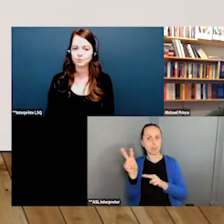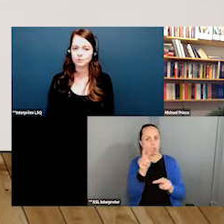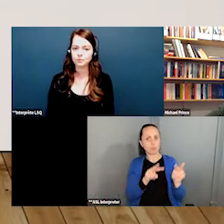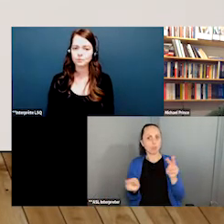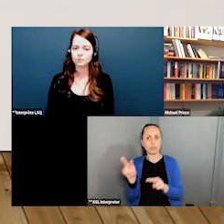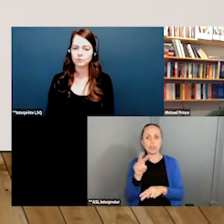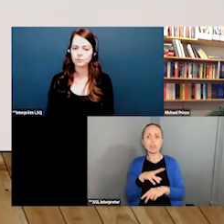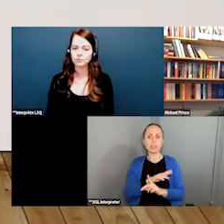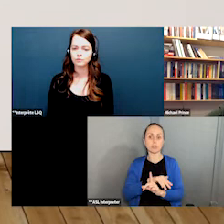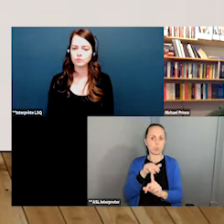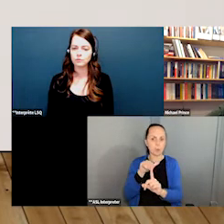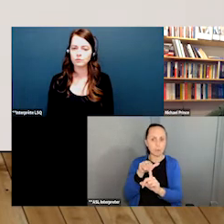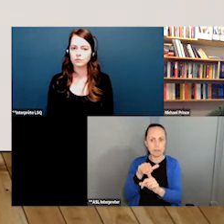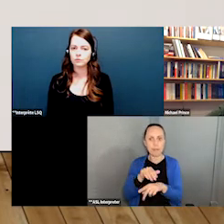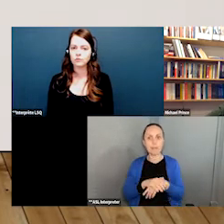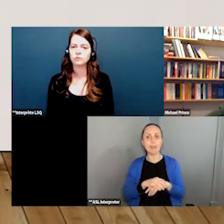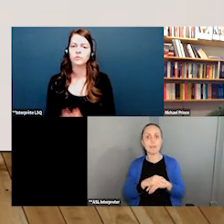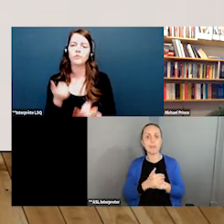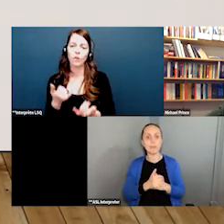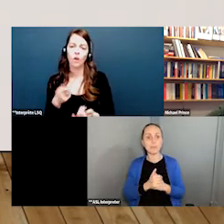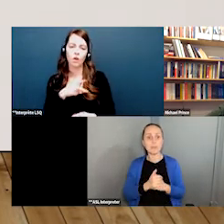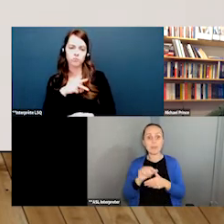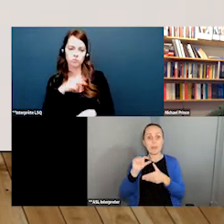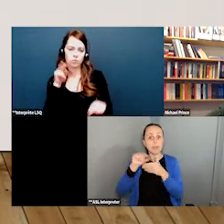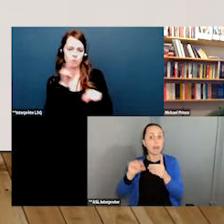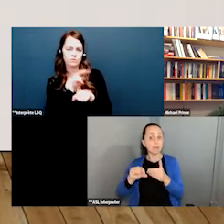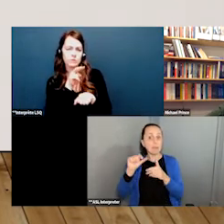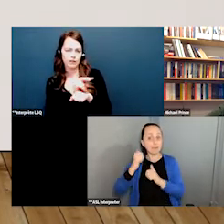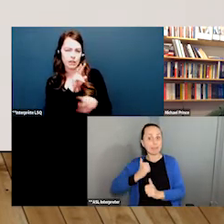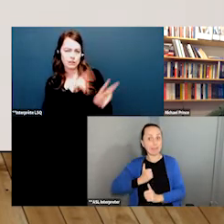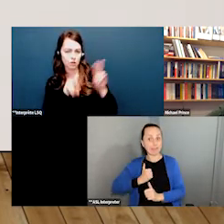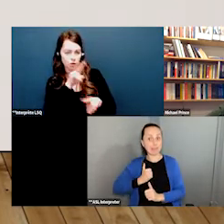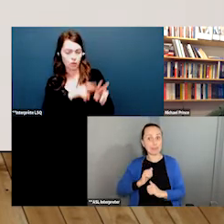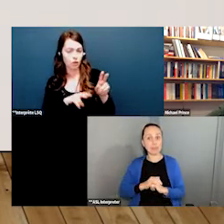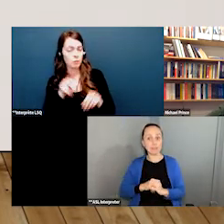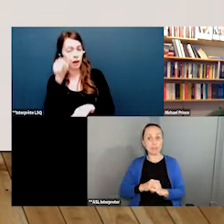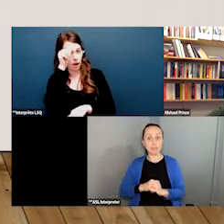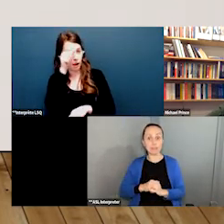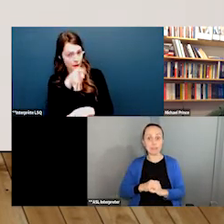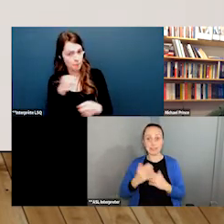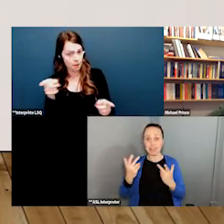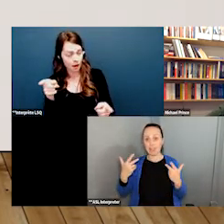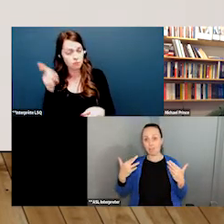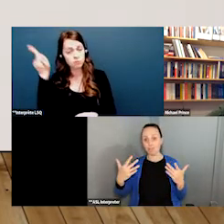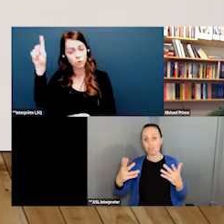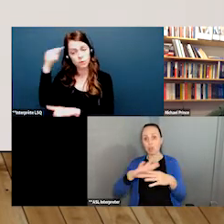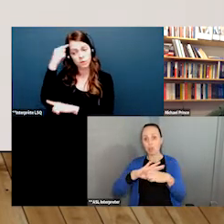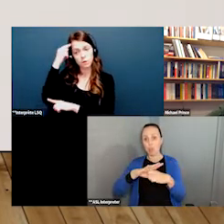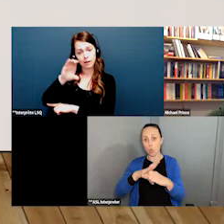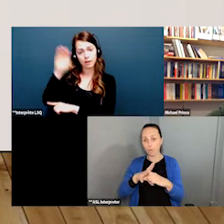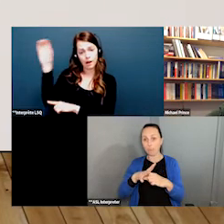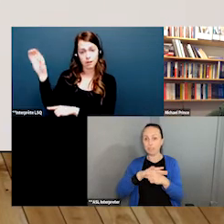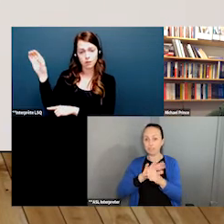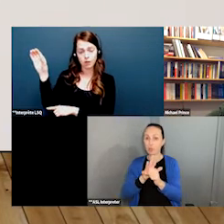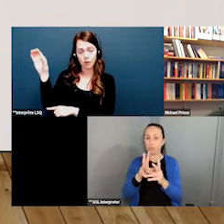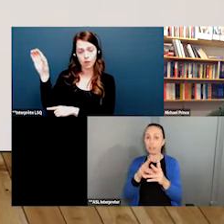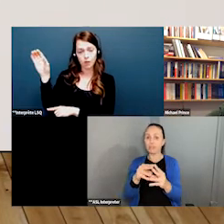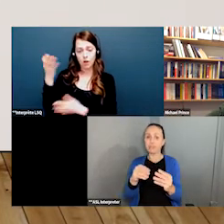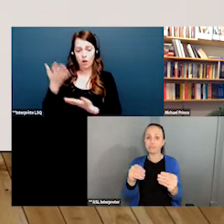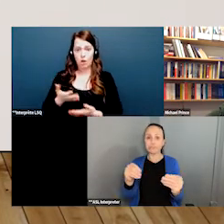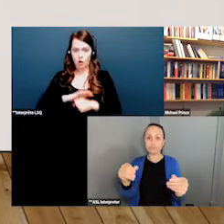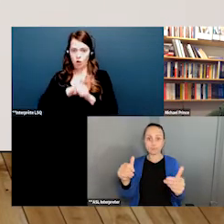or a reminder that the Government of Canada, as we're coming out of the COVID-19